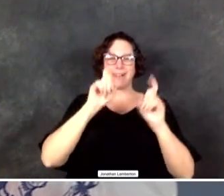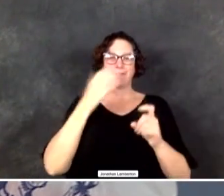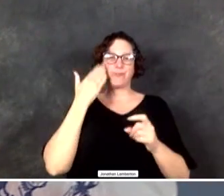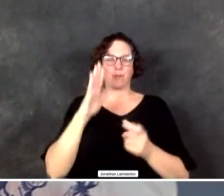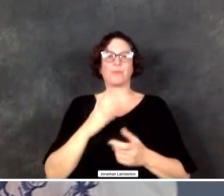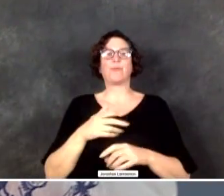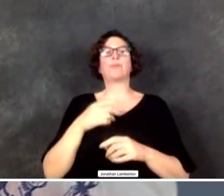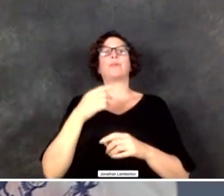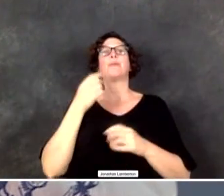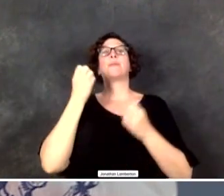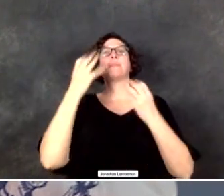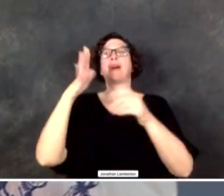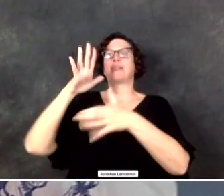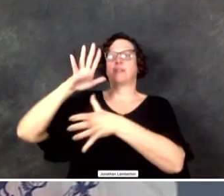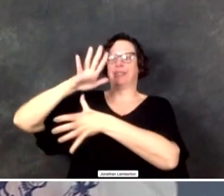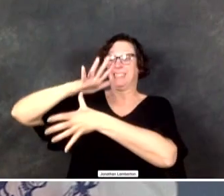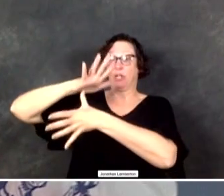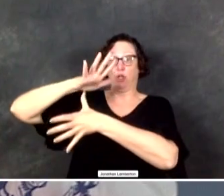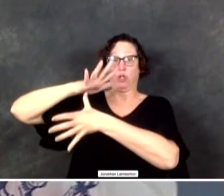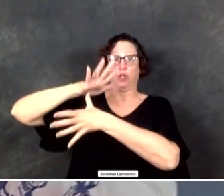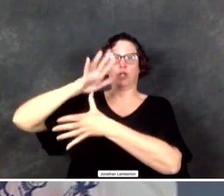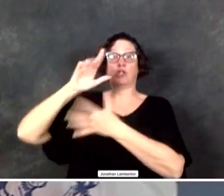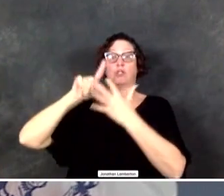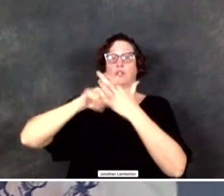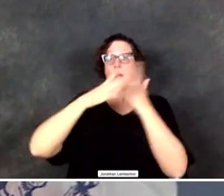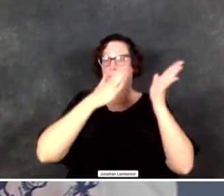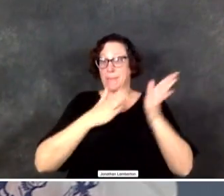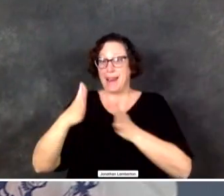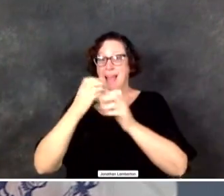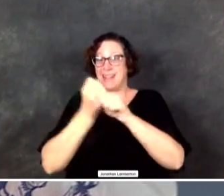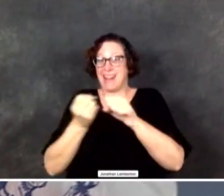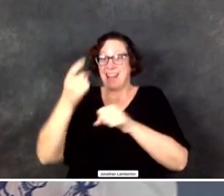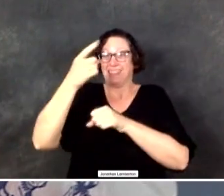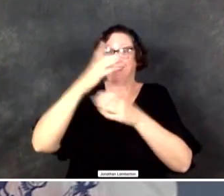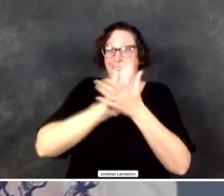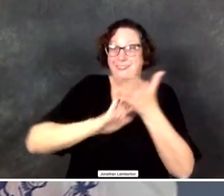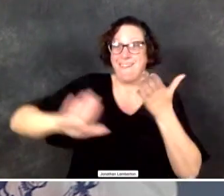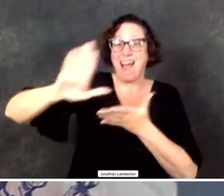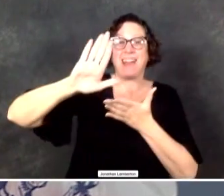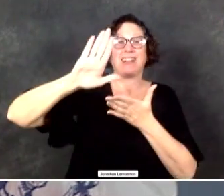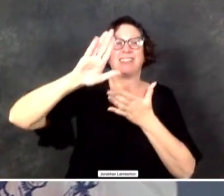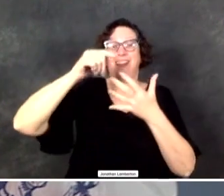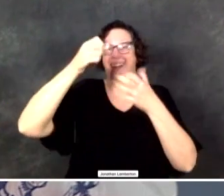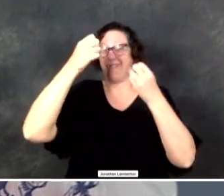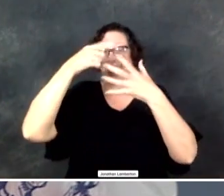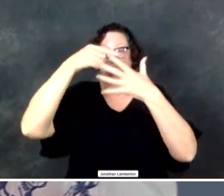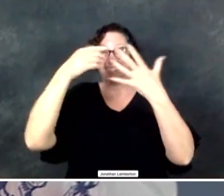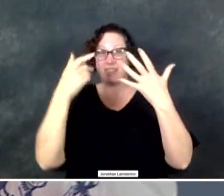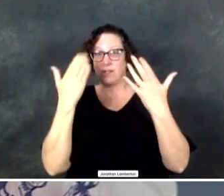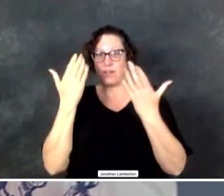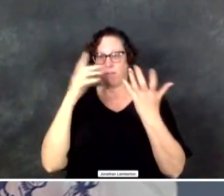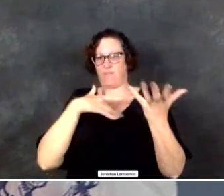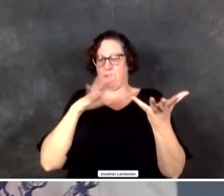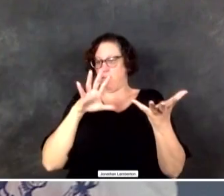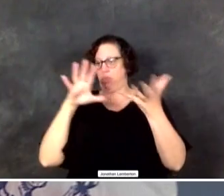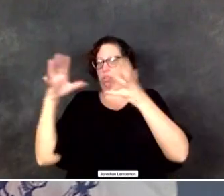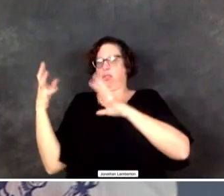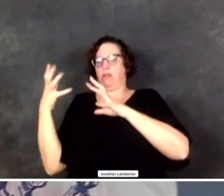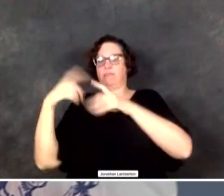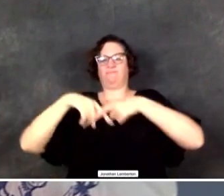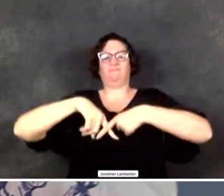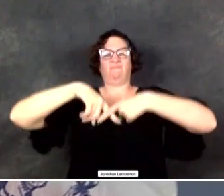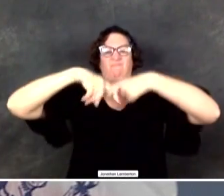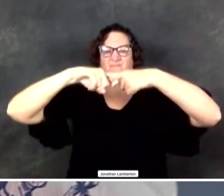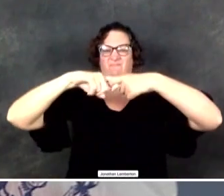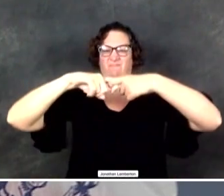had been working on, you know, for years and years, and their families have been working on for years and years. So whatever it takes, and I would imagine the state and the regents feel the same